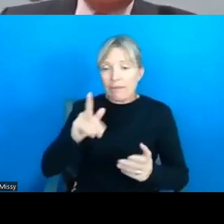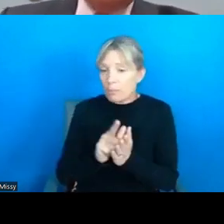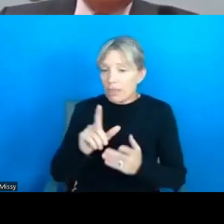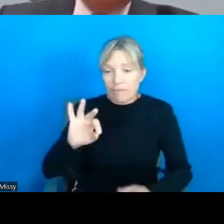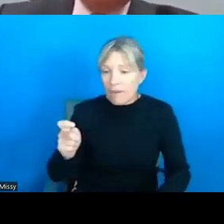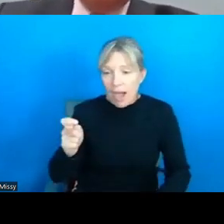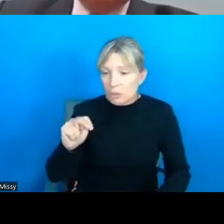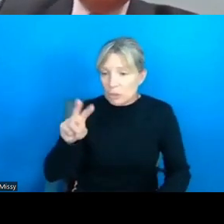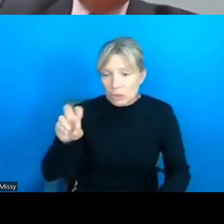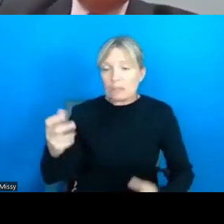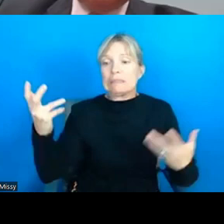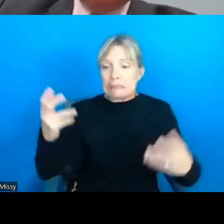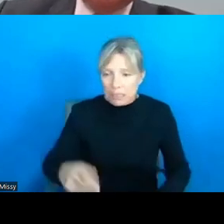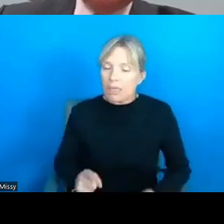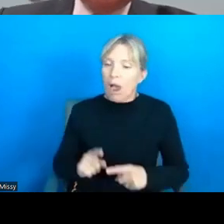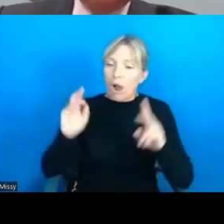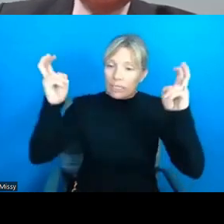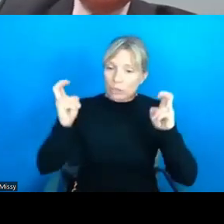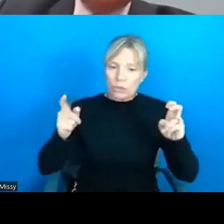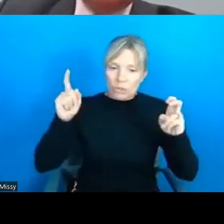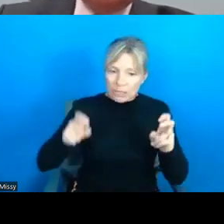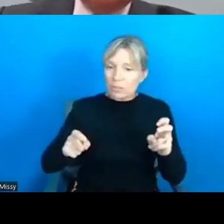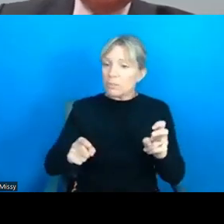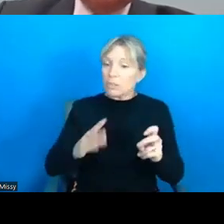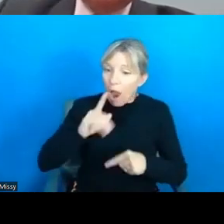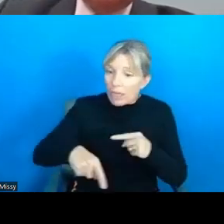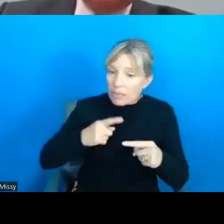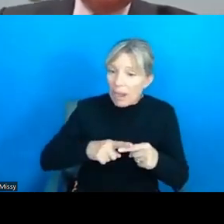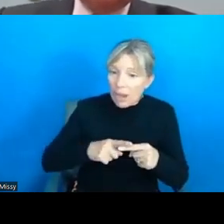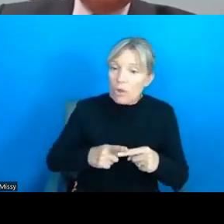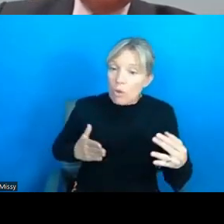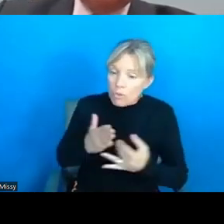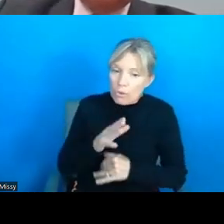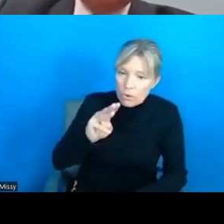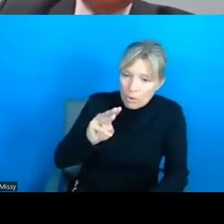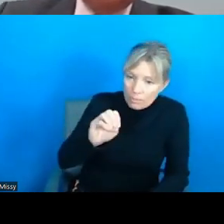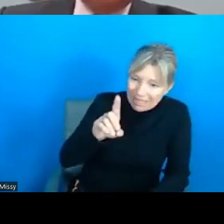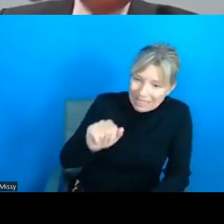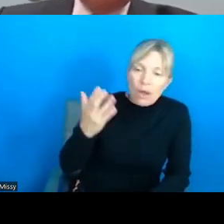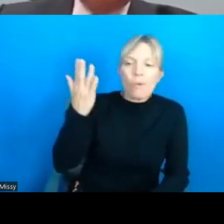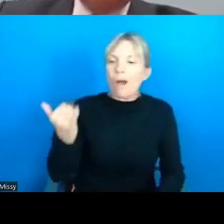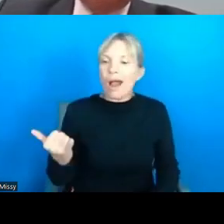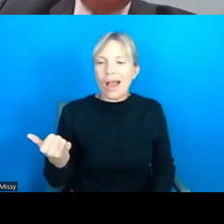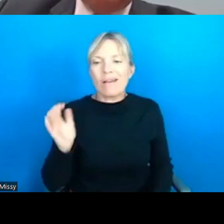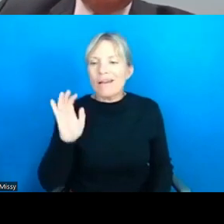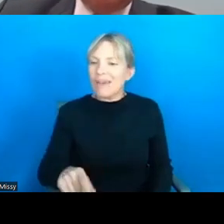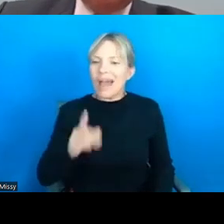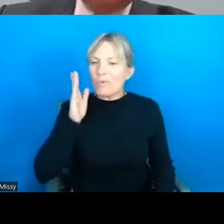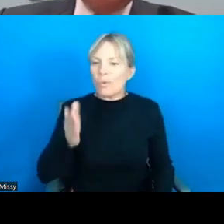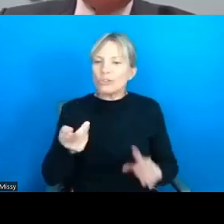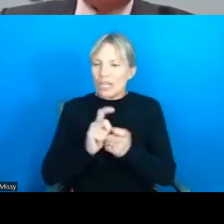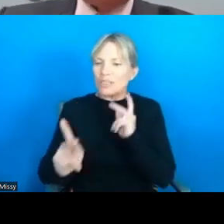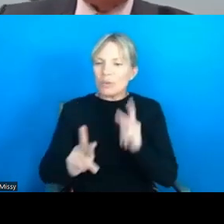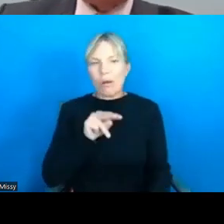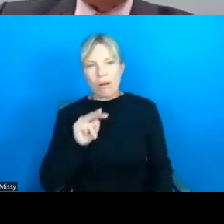be, our issues need to be spoken about through the media, because that begins to change